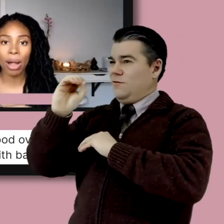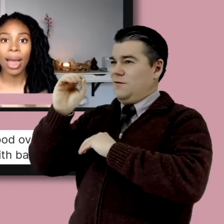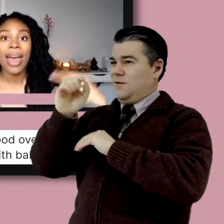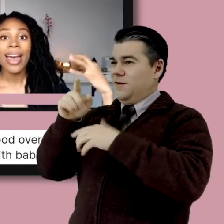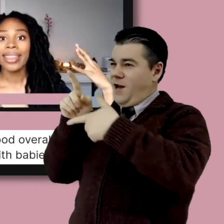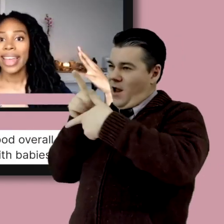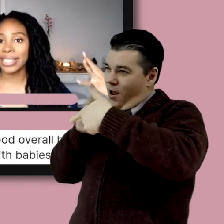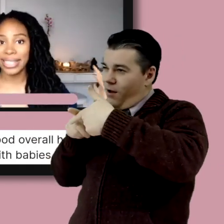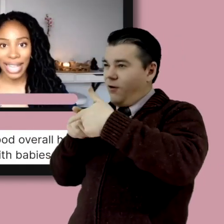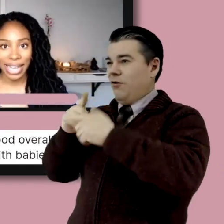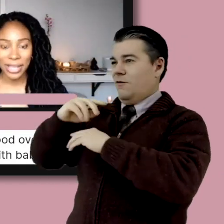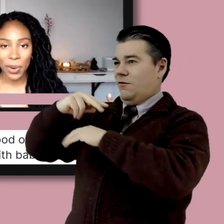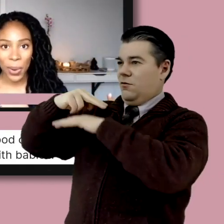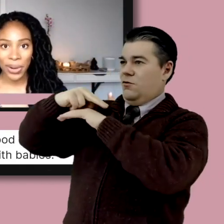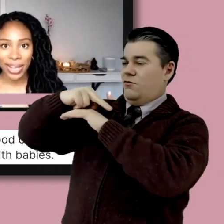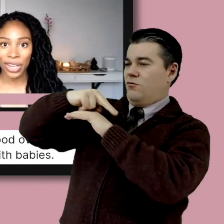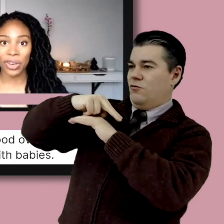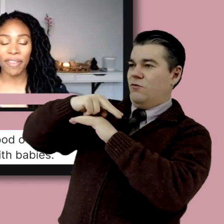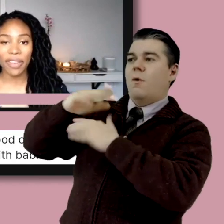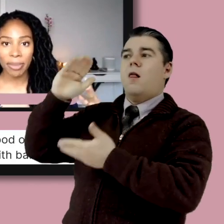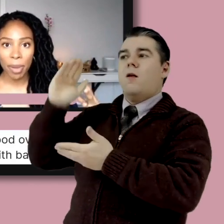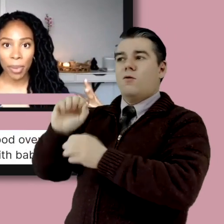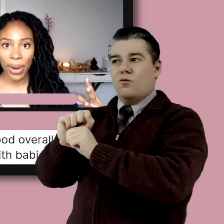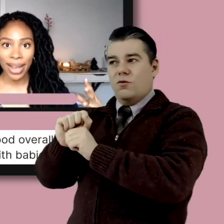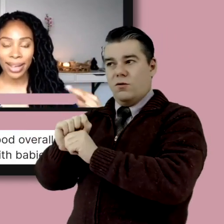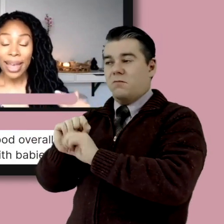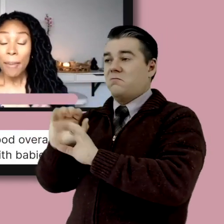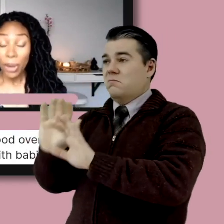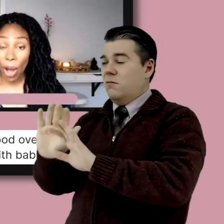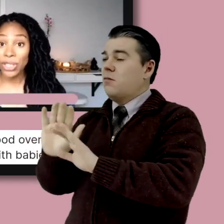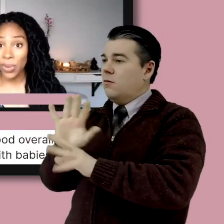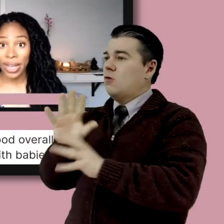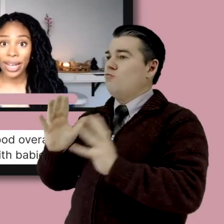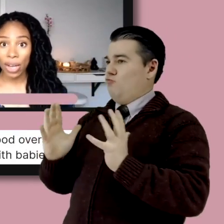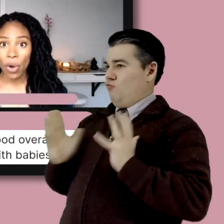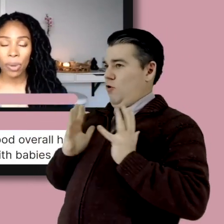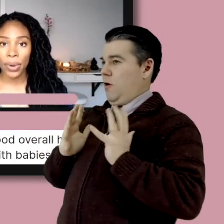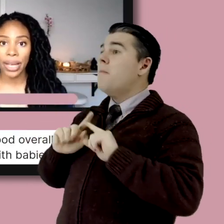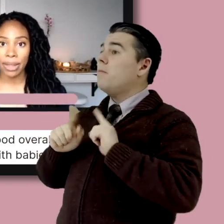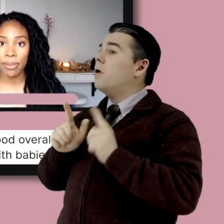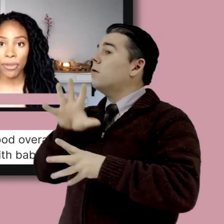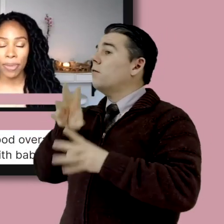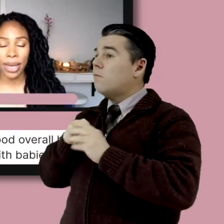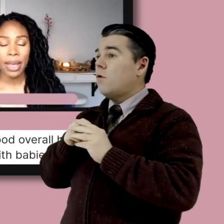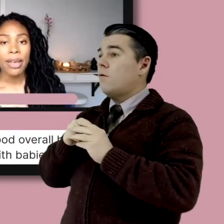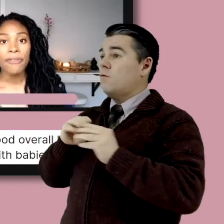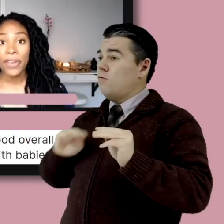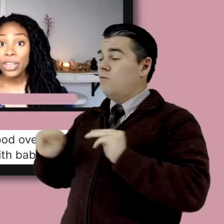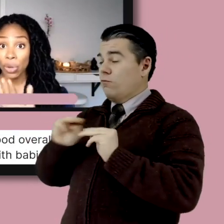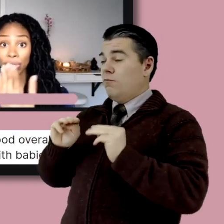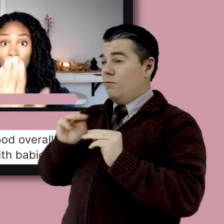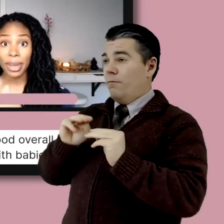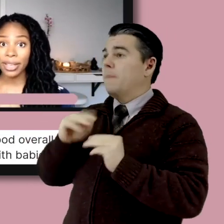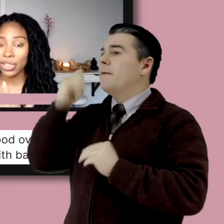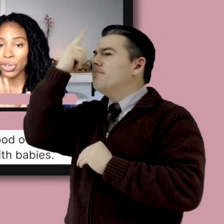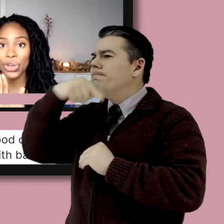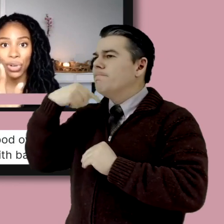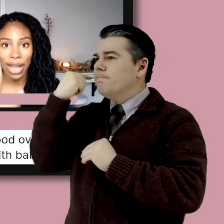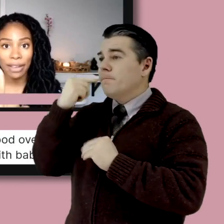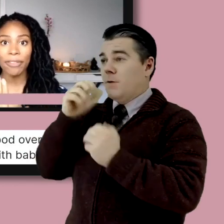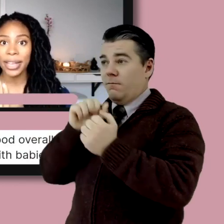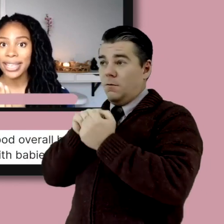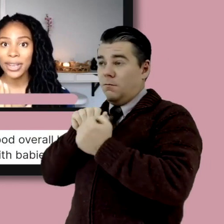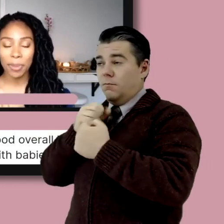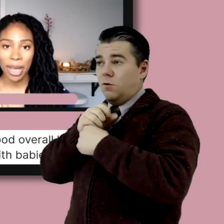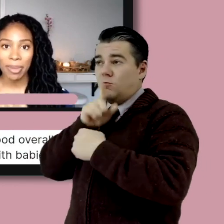that ball. That's less they're working. You're giving them a break, but also, again, incorporating the movement. Facial. So making sure you're